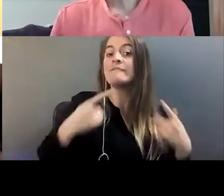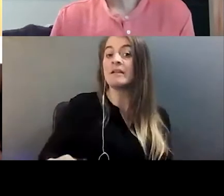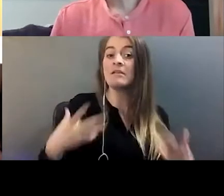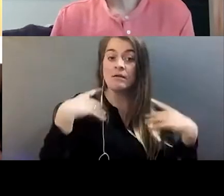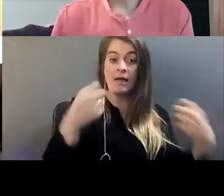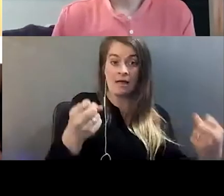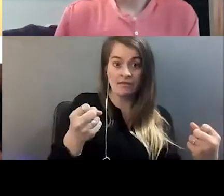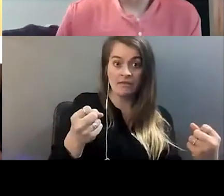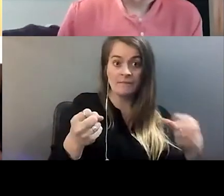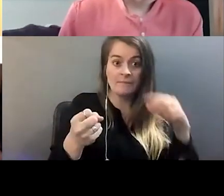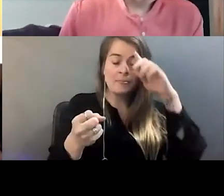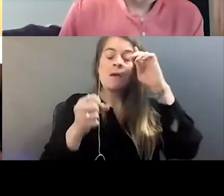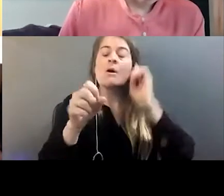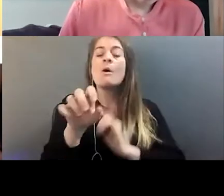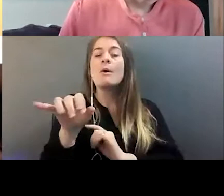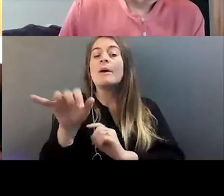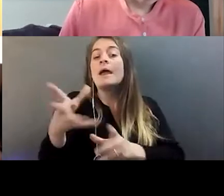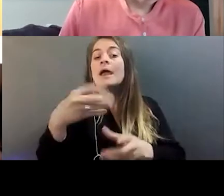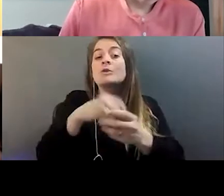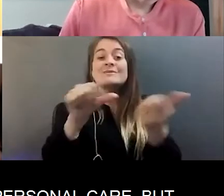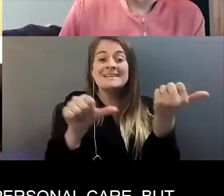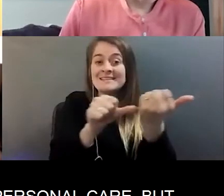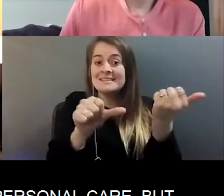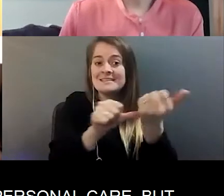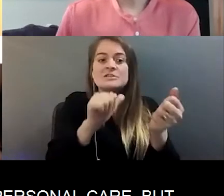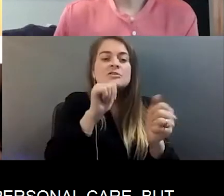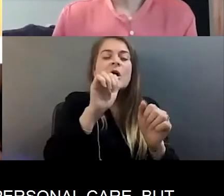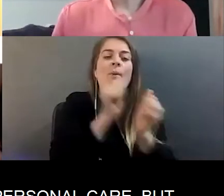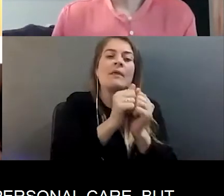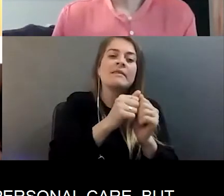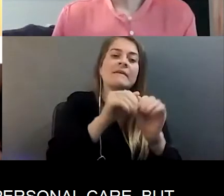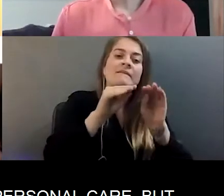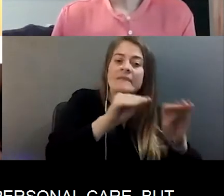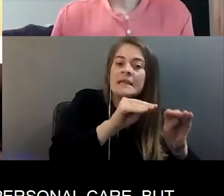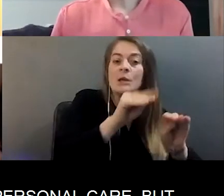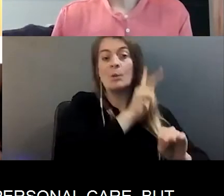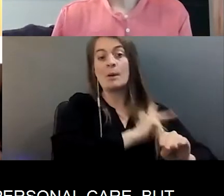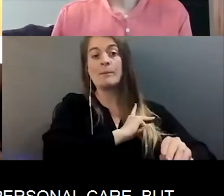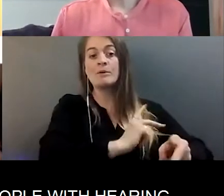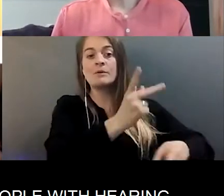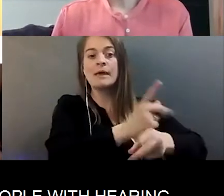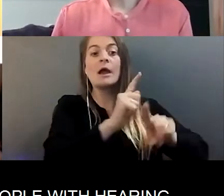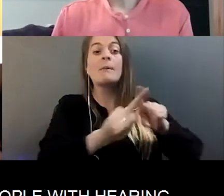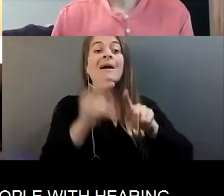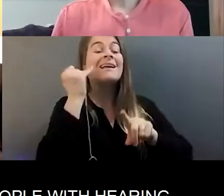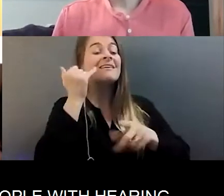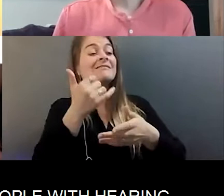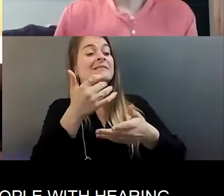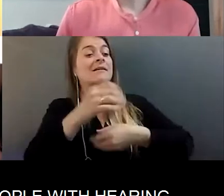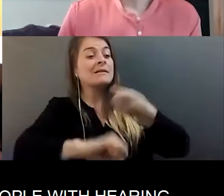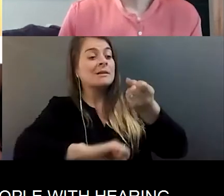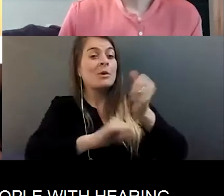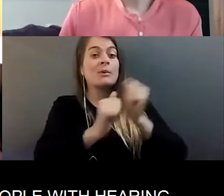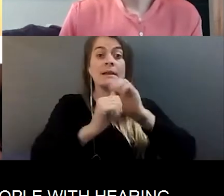they include assistance, not just with feeding and personal care, but with communication assistance for people